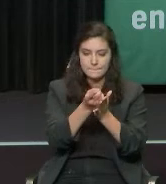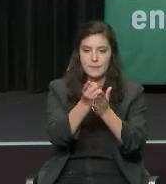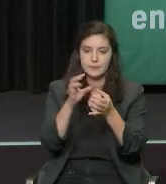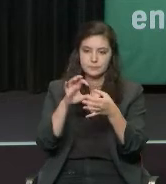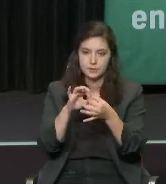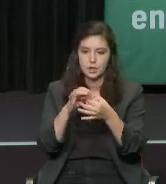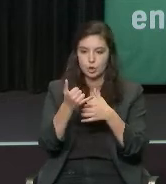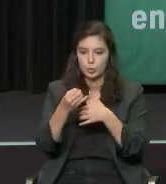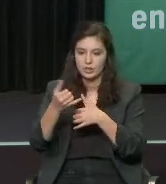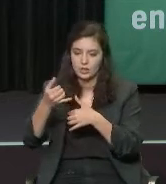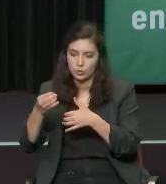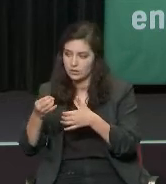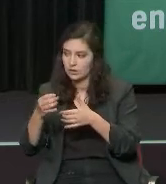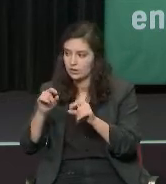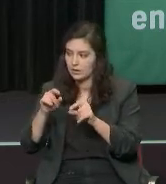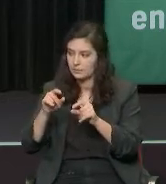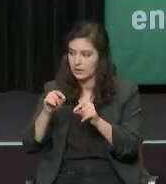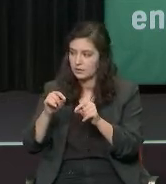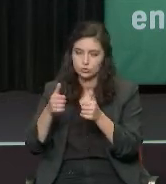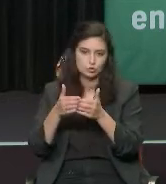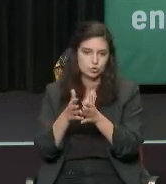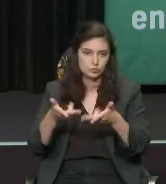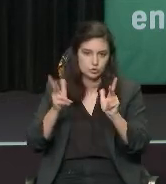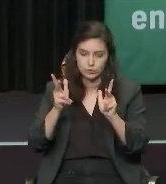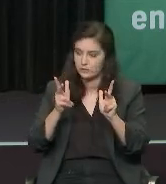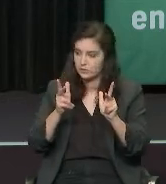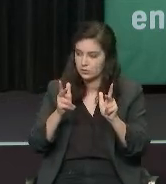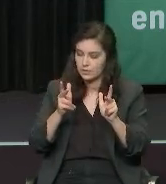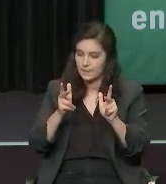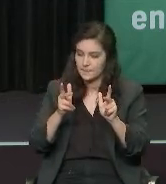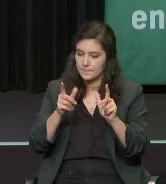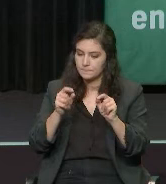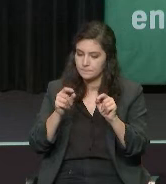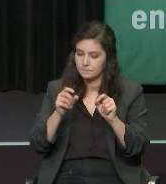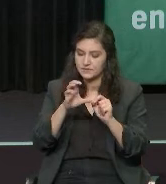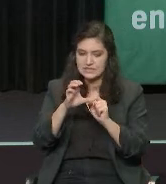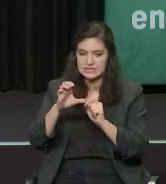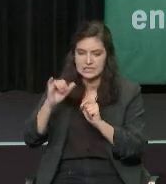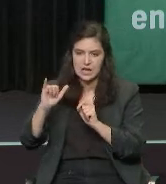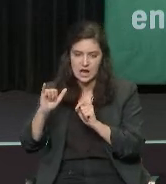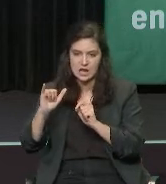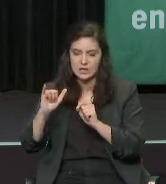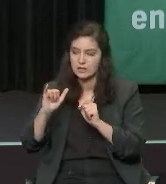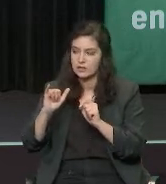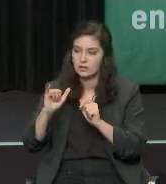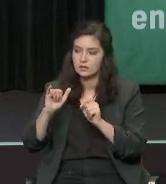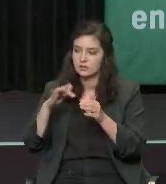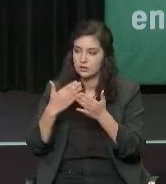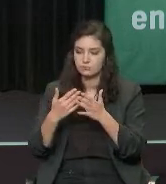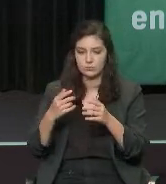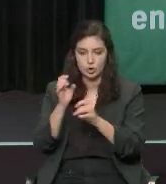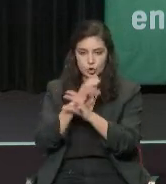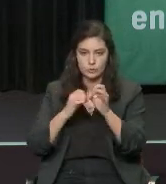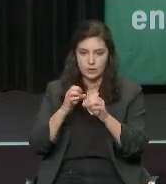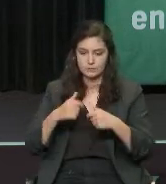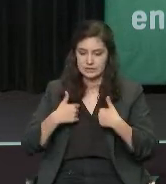year 2020, and they are all freely available. And there's the CCI biomass map, so European initiative, the